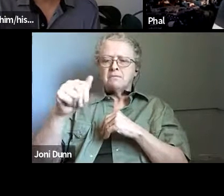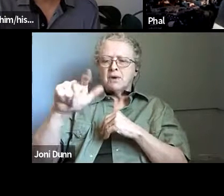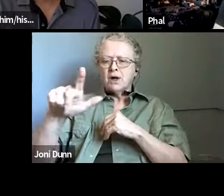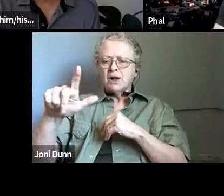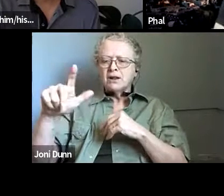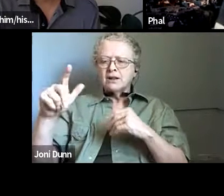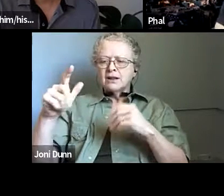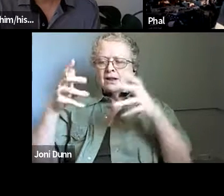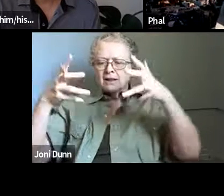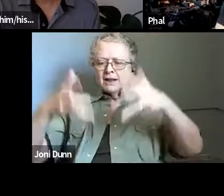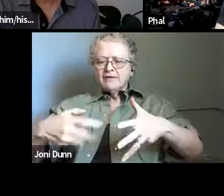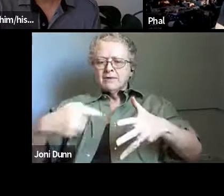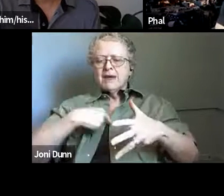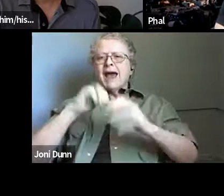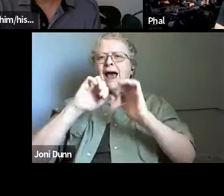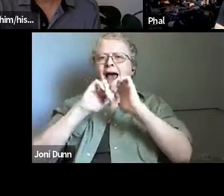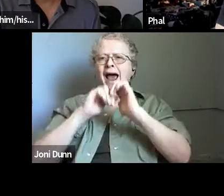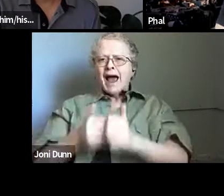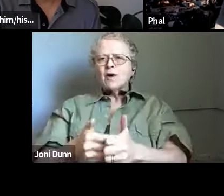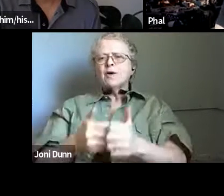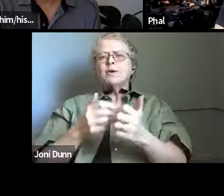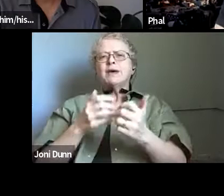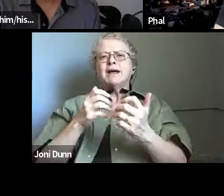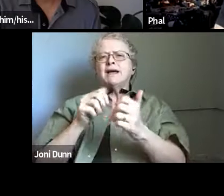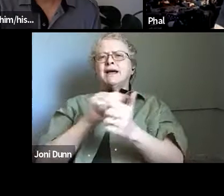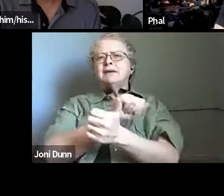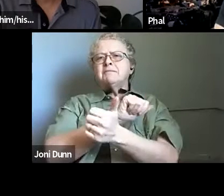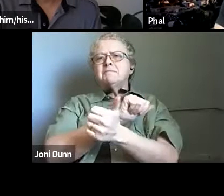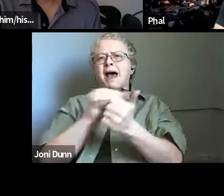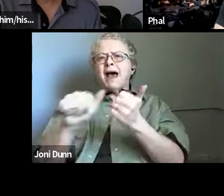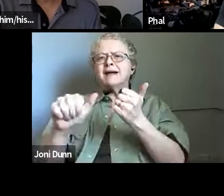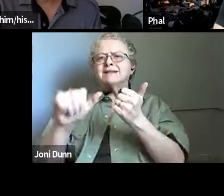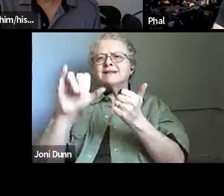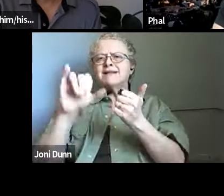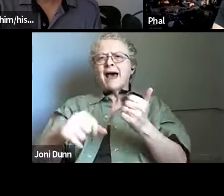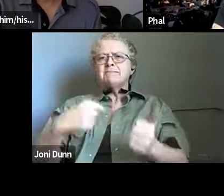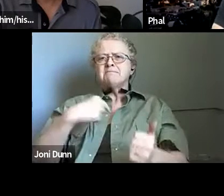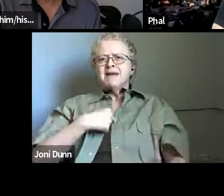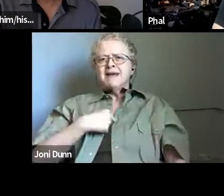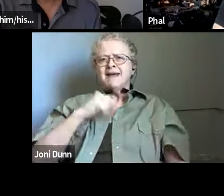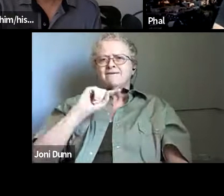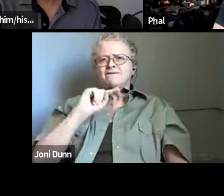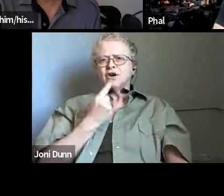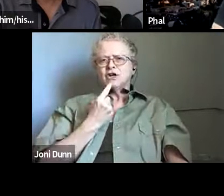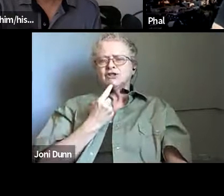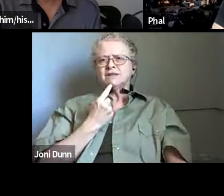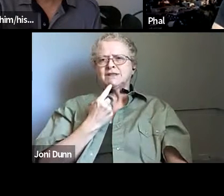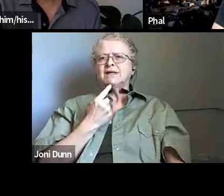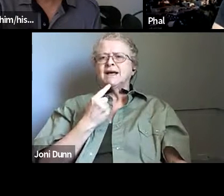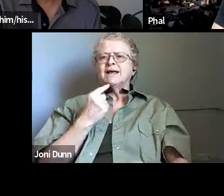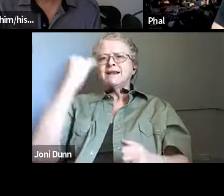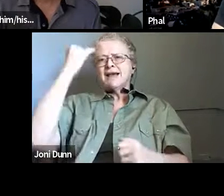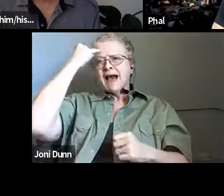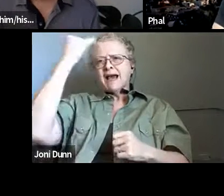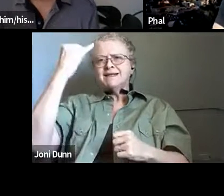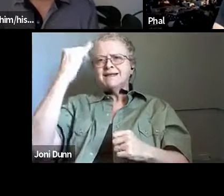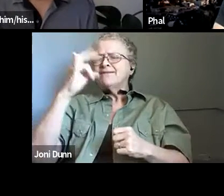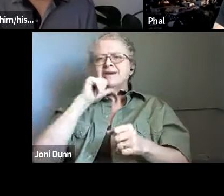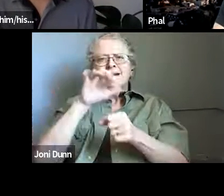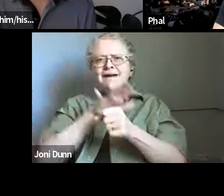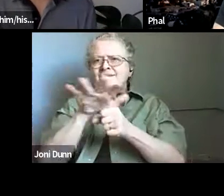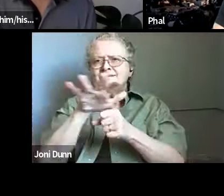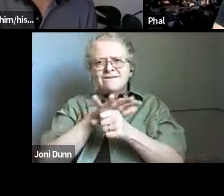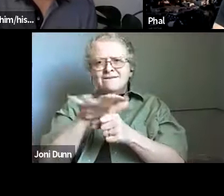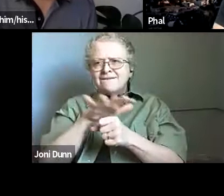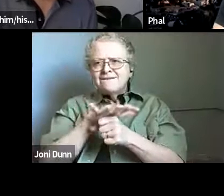we move past a me first politics that foregrounds this like idea of scarcity. And I think what I've really